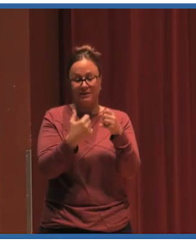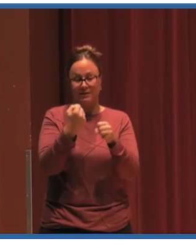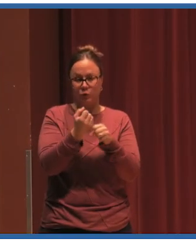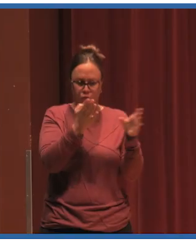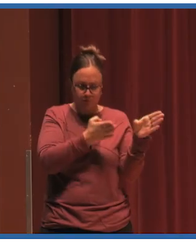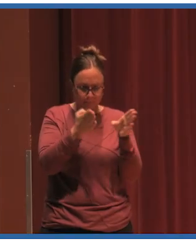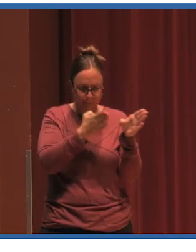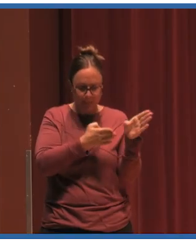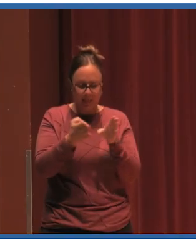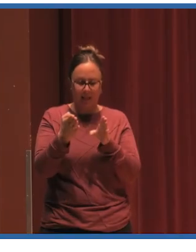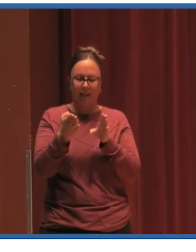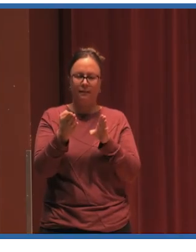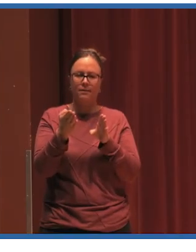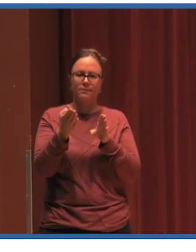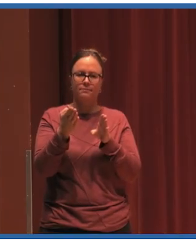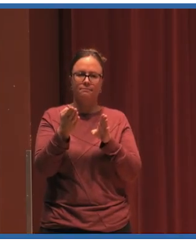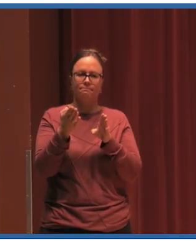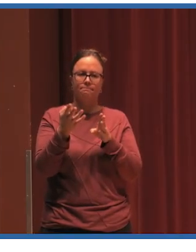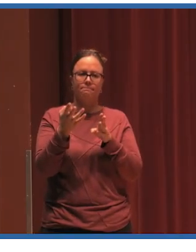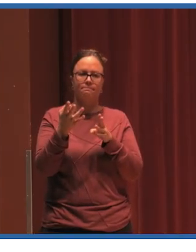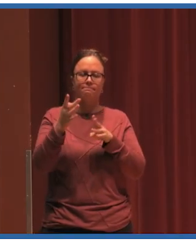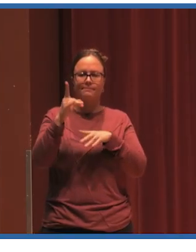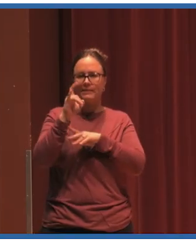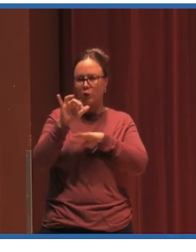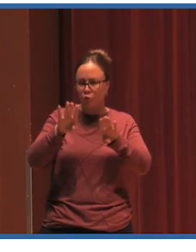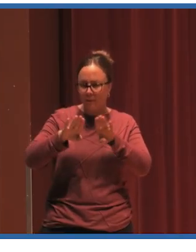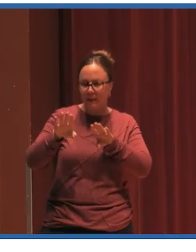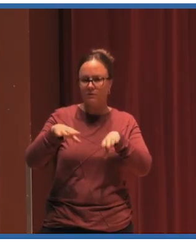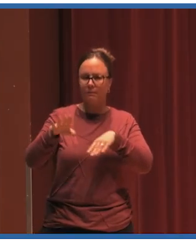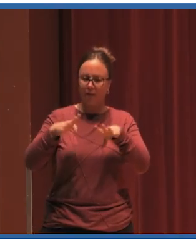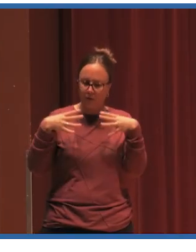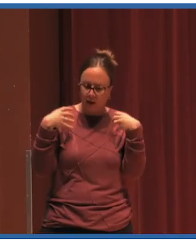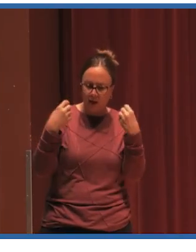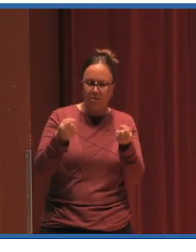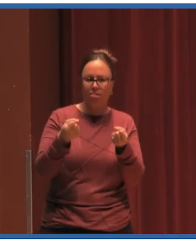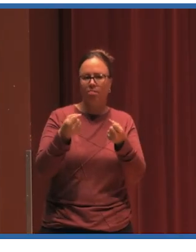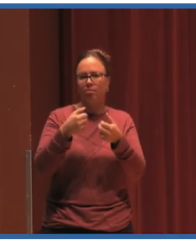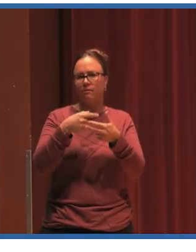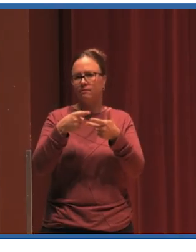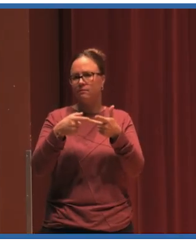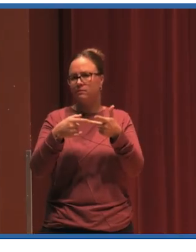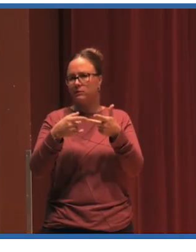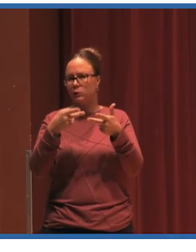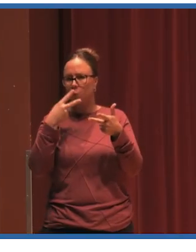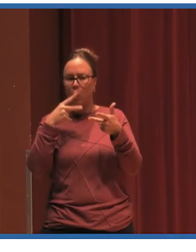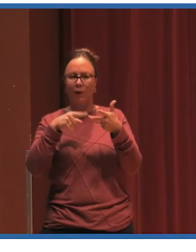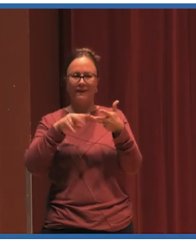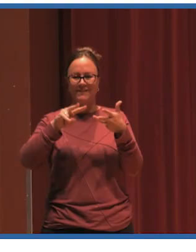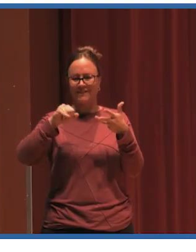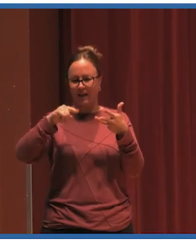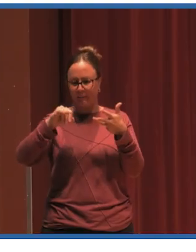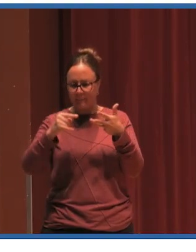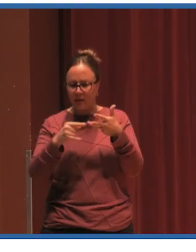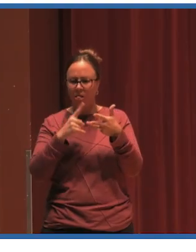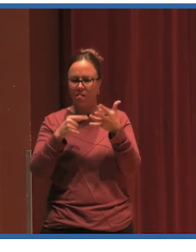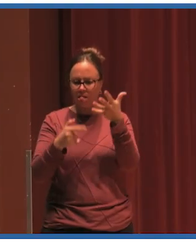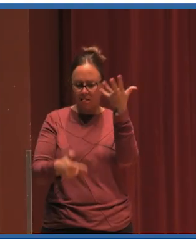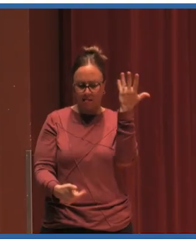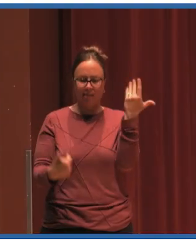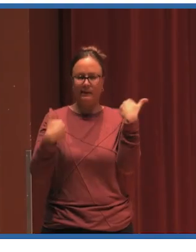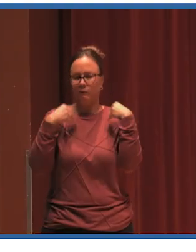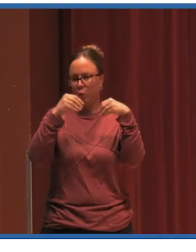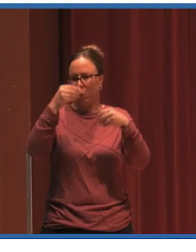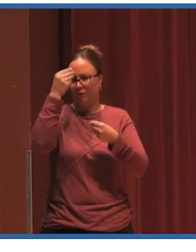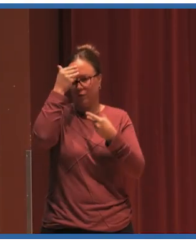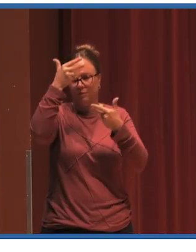plan related to sexual behaviors, behavioral health, bullying, smoking, vaping, you name it. So when we think about policy levers